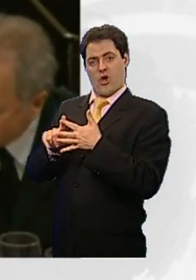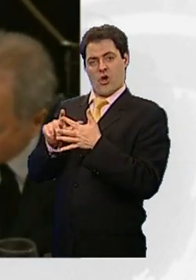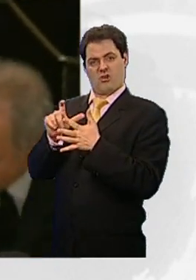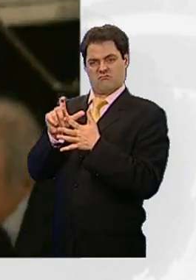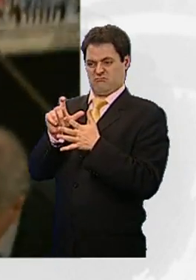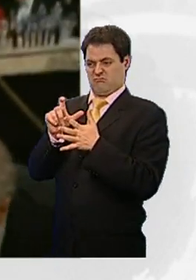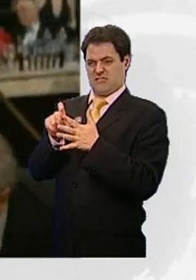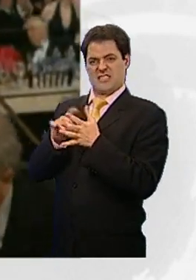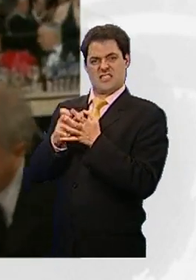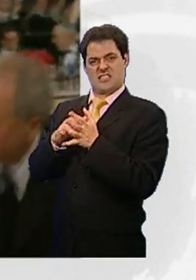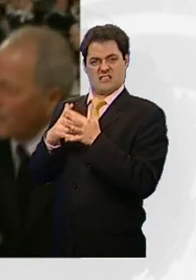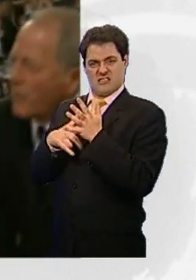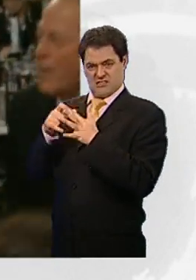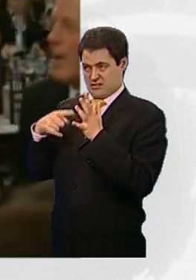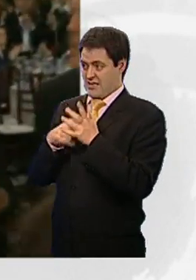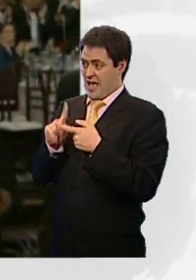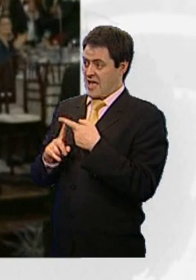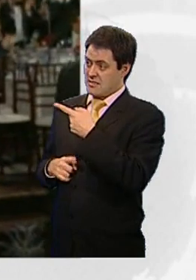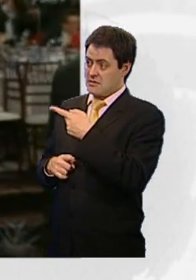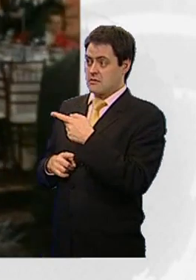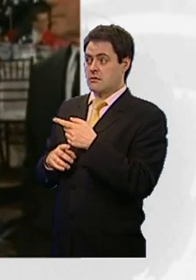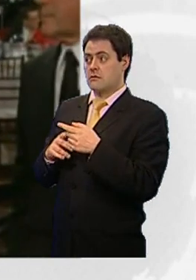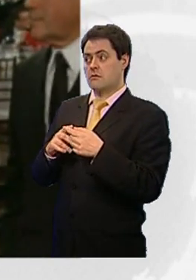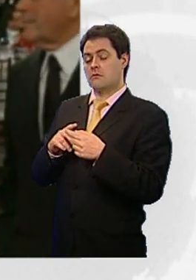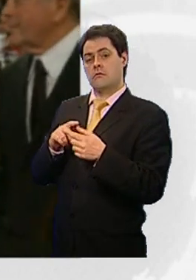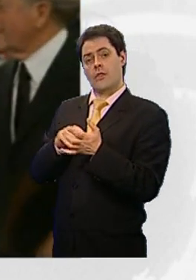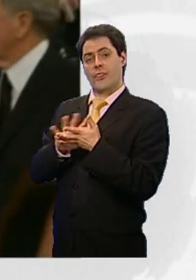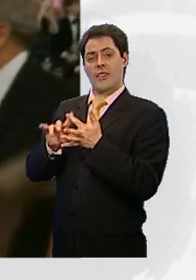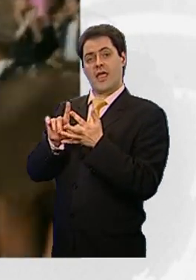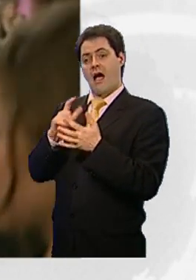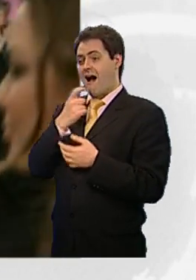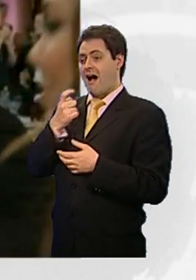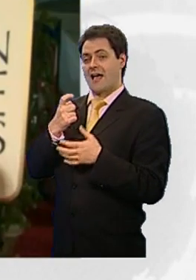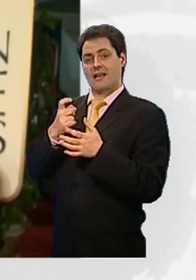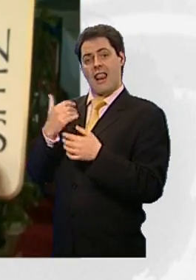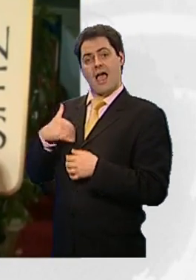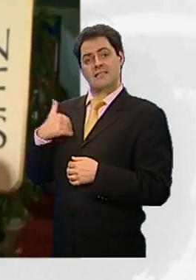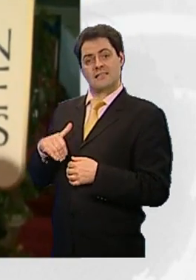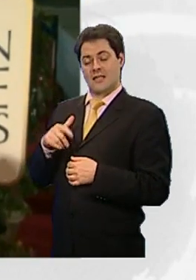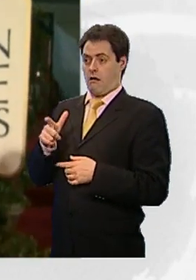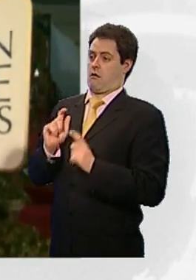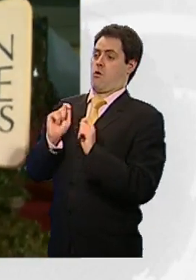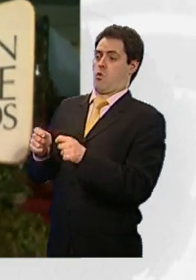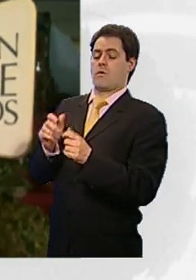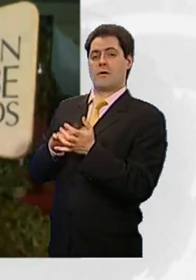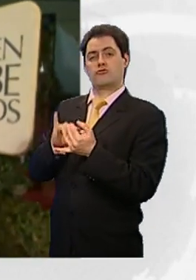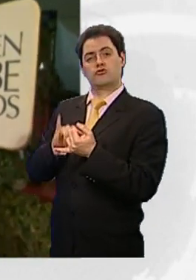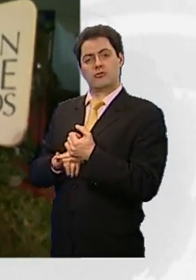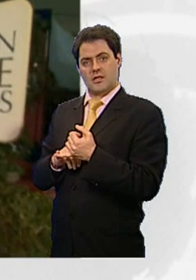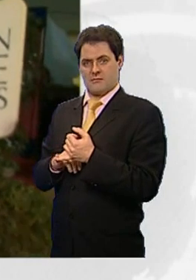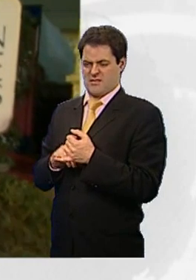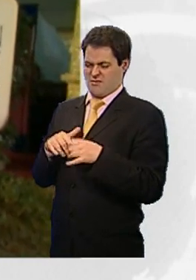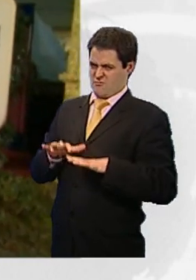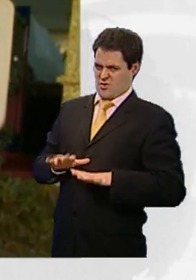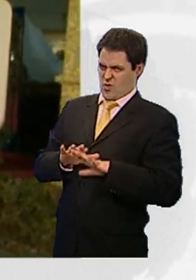Oscars, and Meryl Streep's portrayal of Margaret Thatcher in The Iron Lady went down a lot better here than it has in Britain. It's the first of the